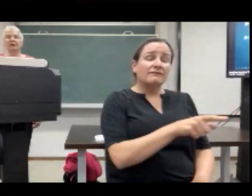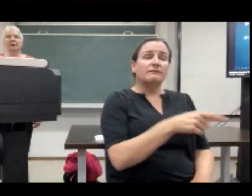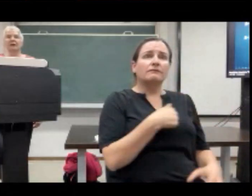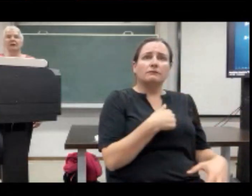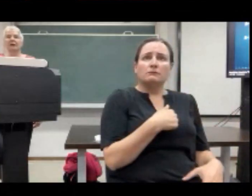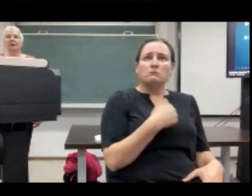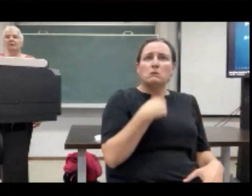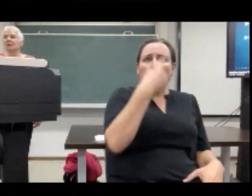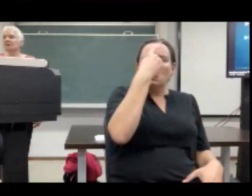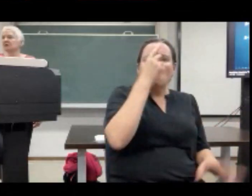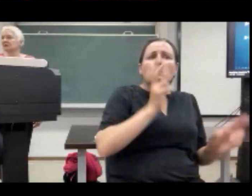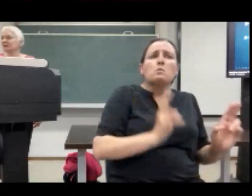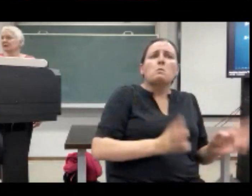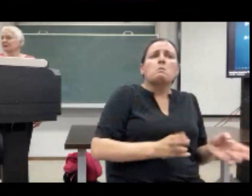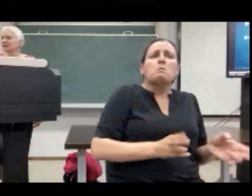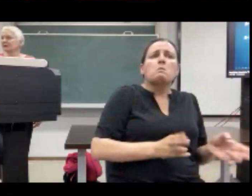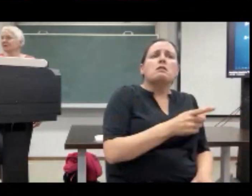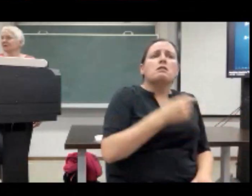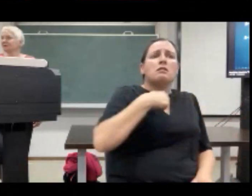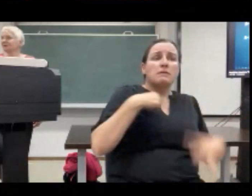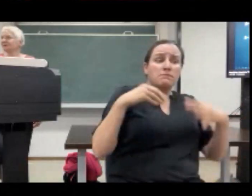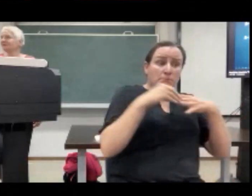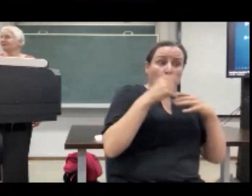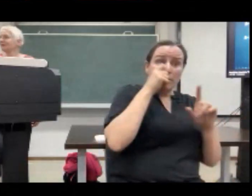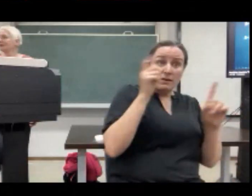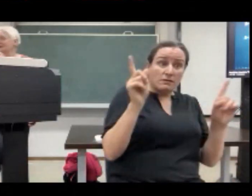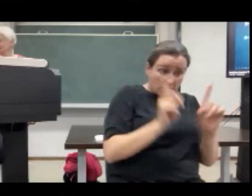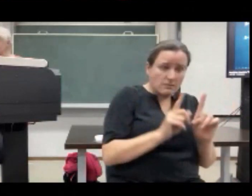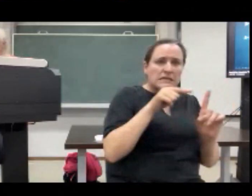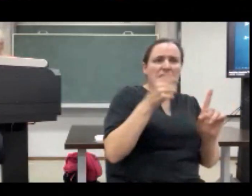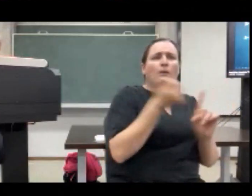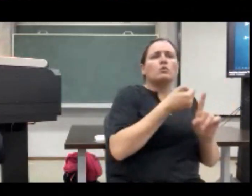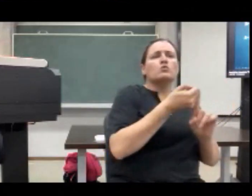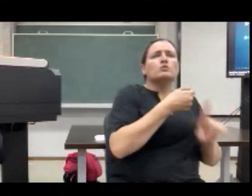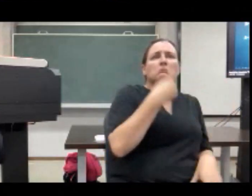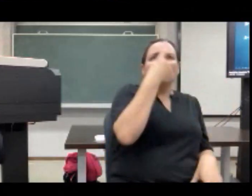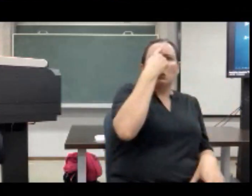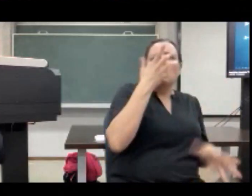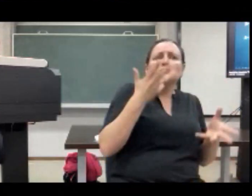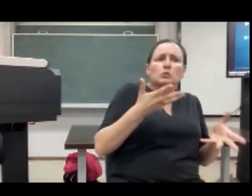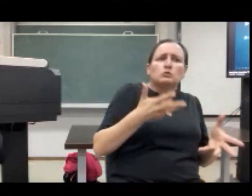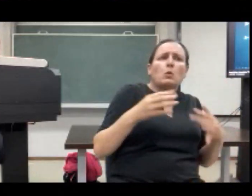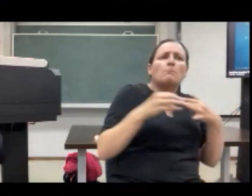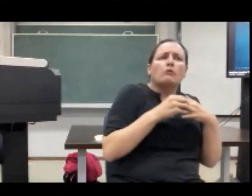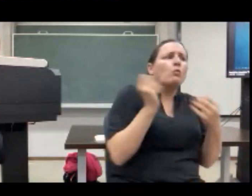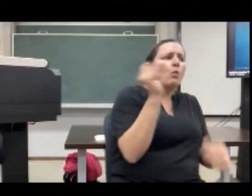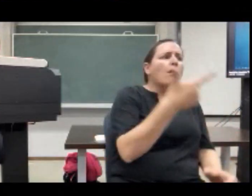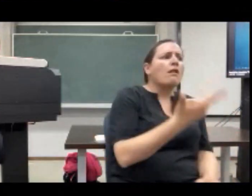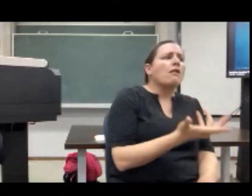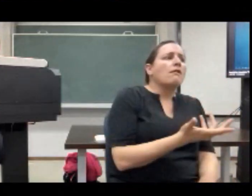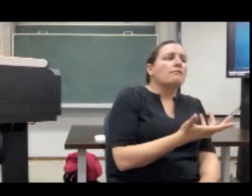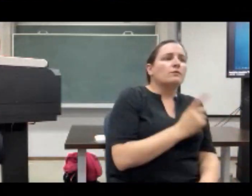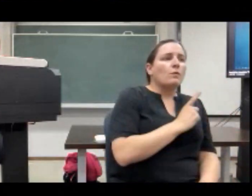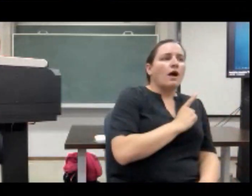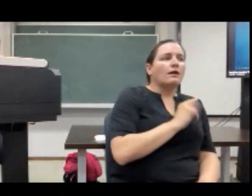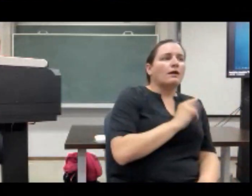abusive marital relationship. Considered it was normal.